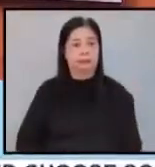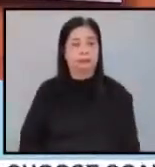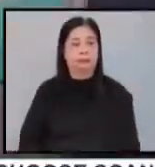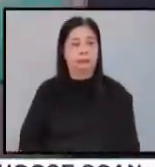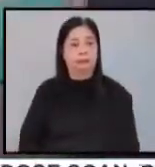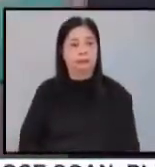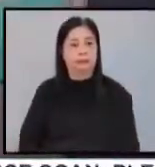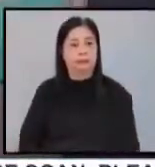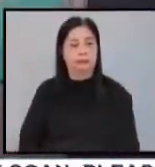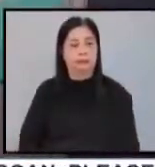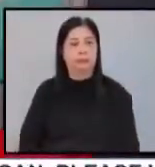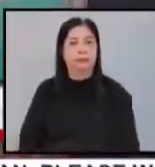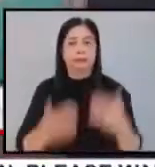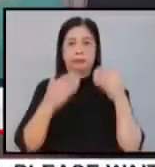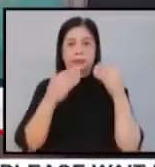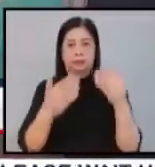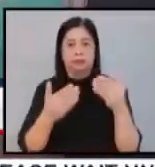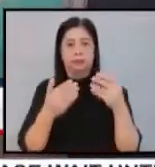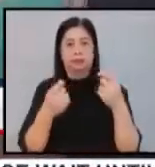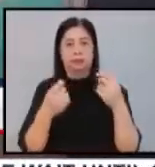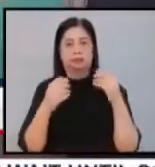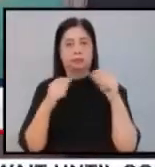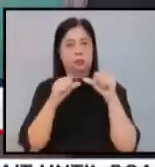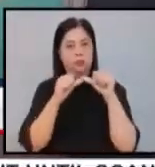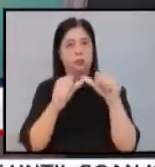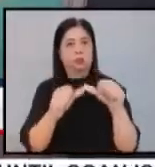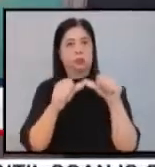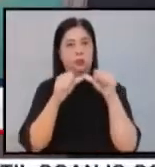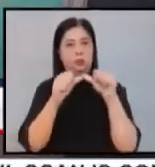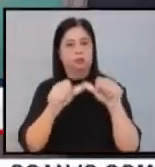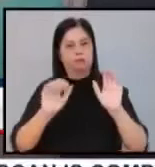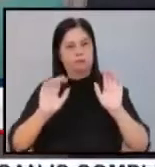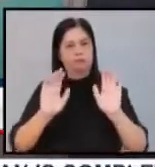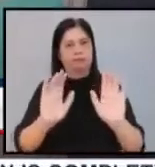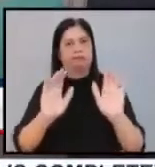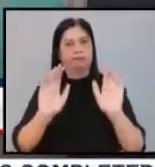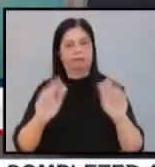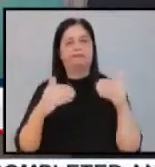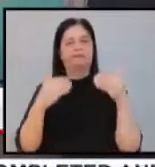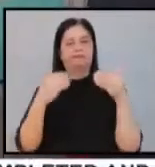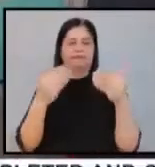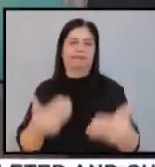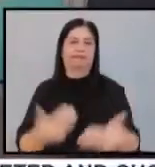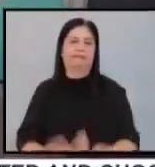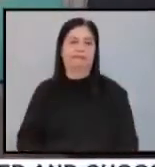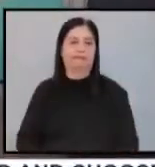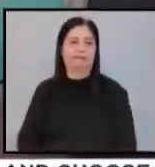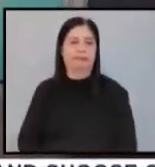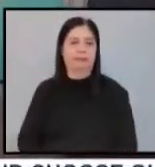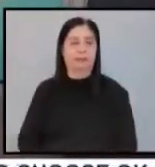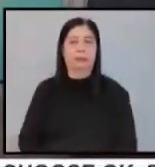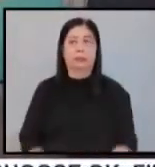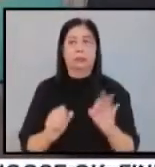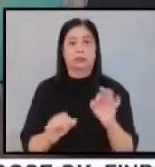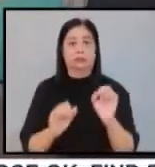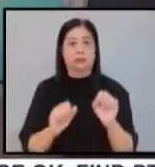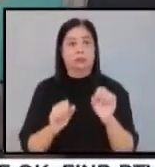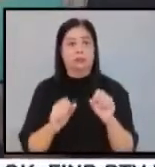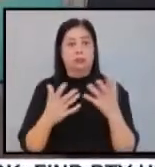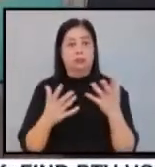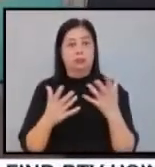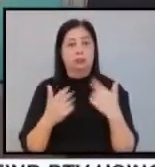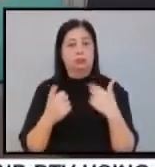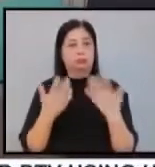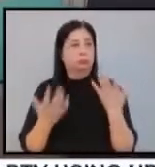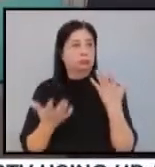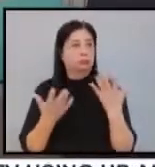onwards and upwards. Keep on pushing forward. No? possible na wala ka sa sitwasyon na